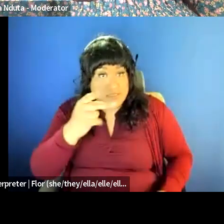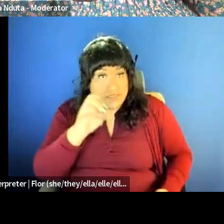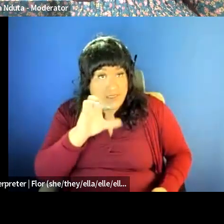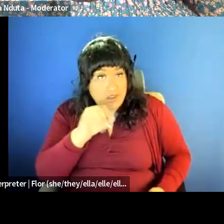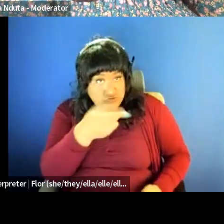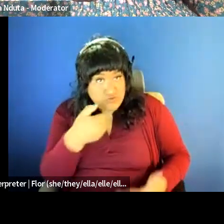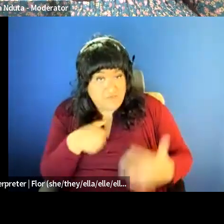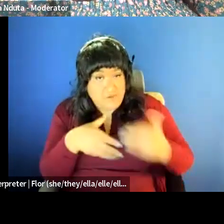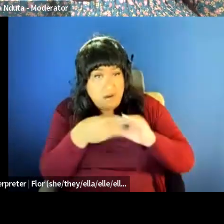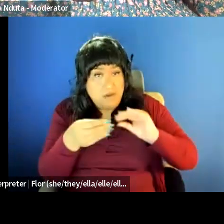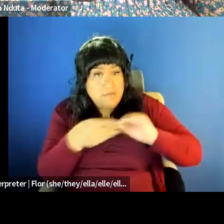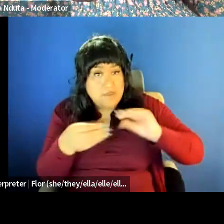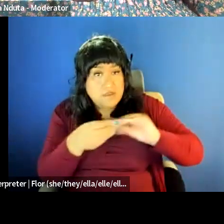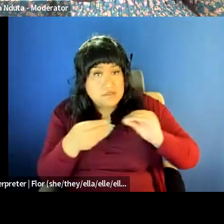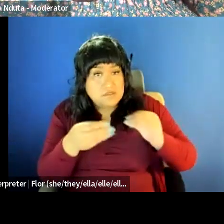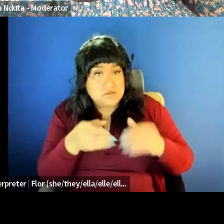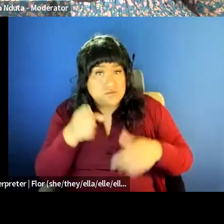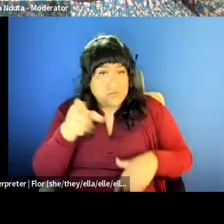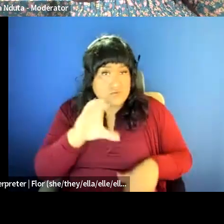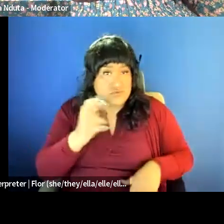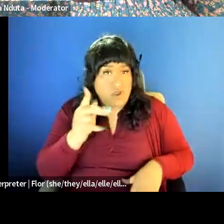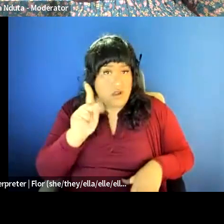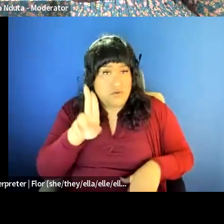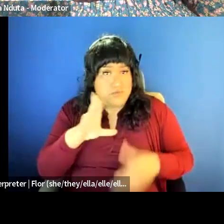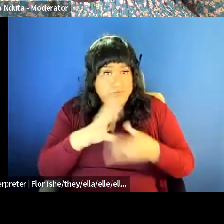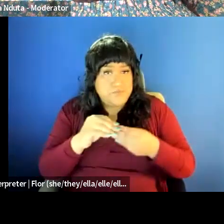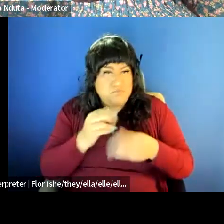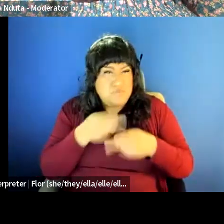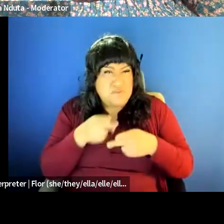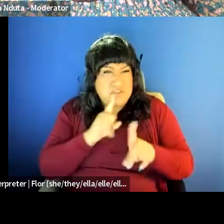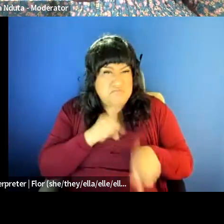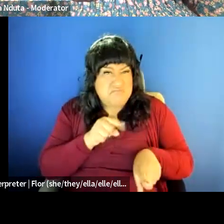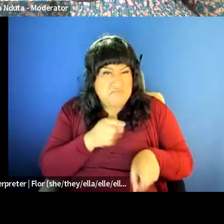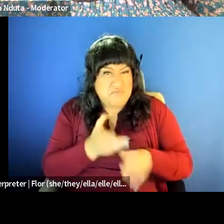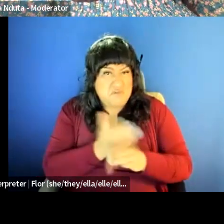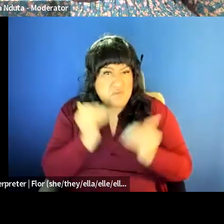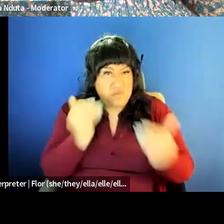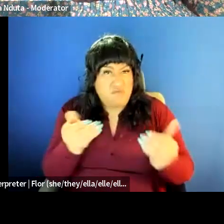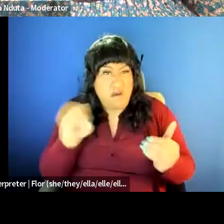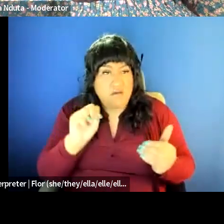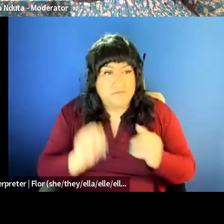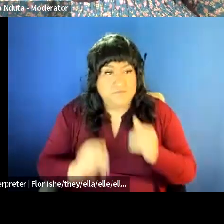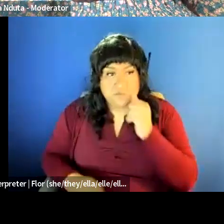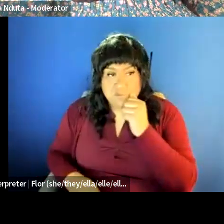a comment to Chaku's remarks briefly before we move on?